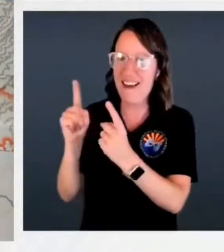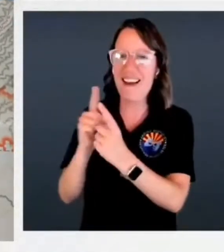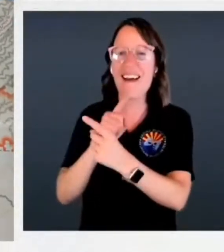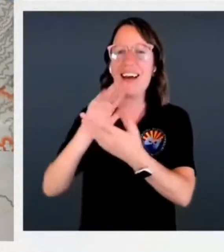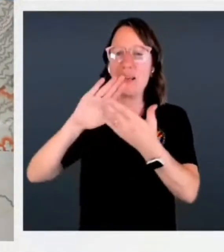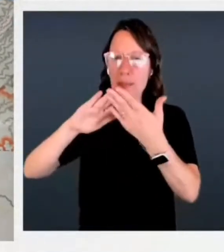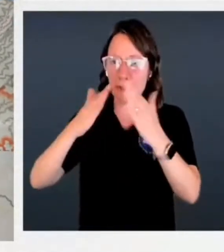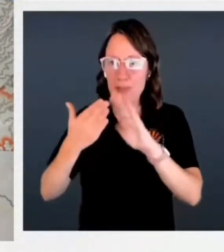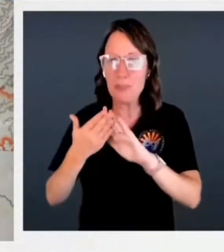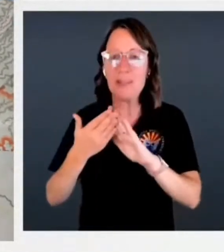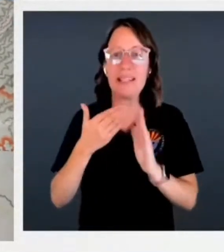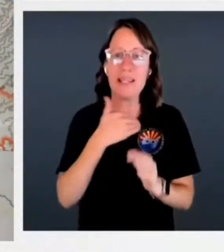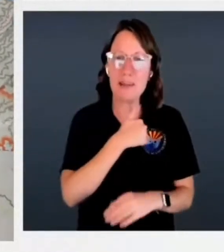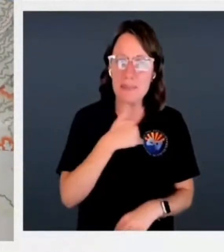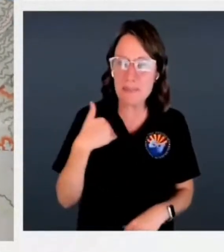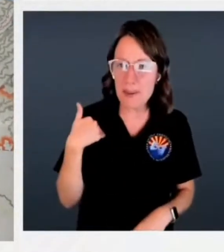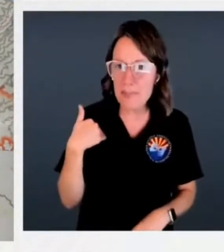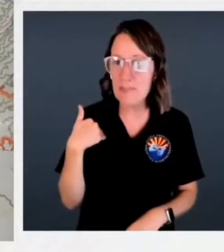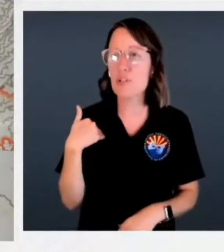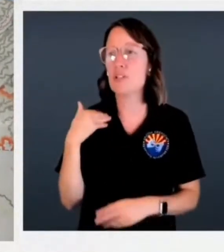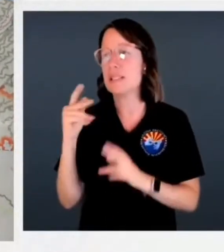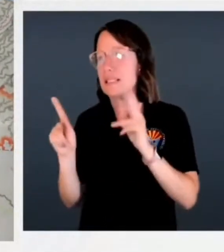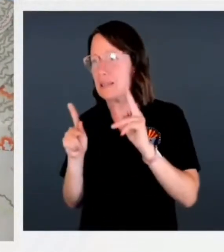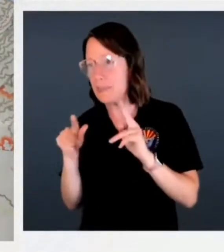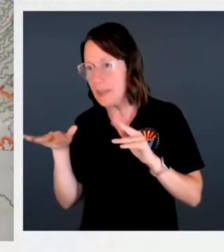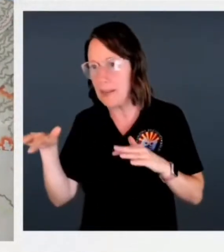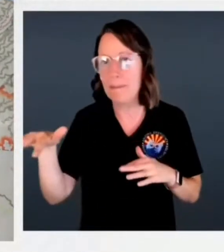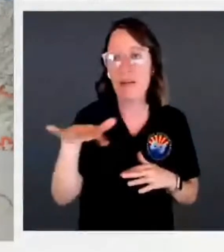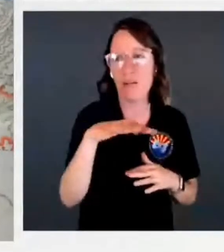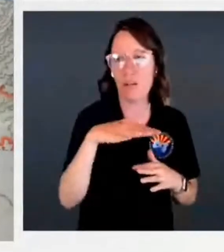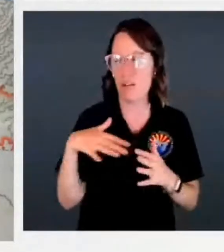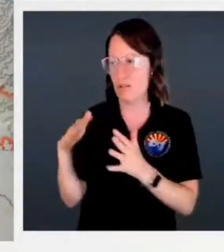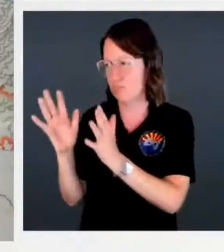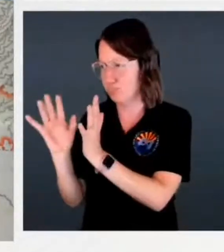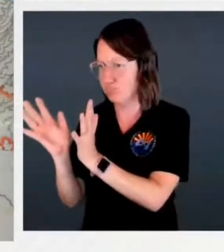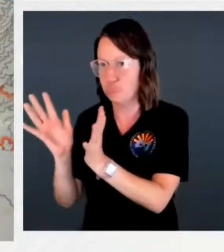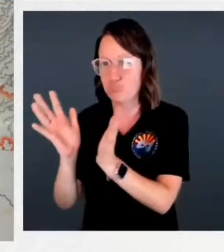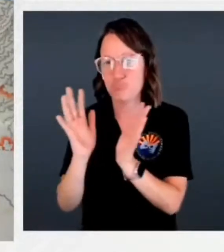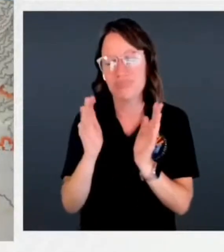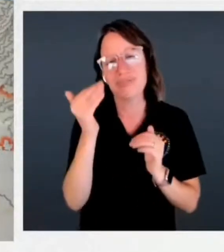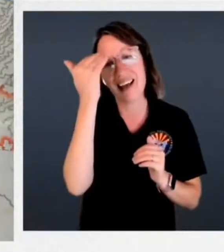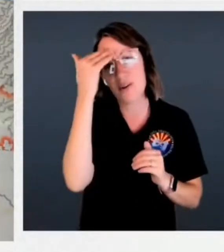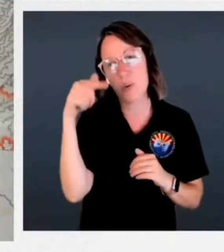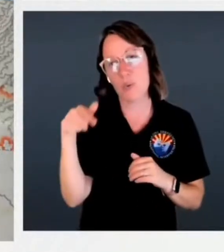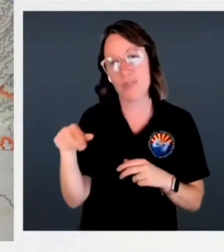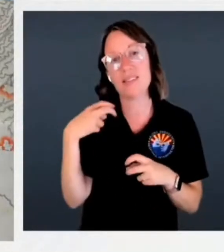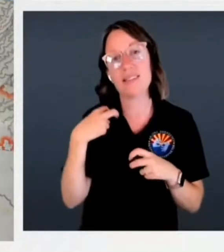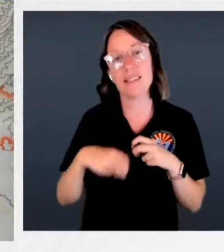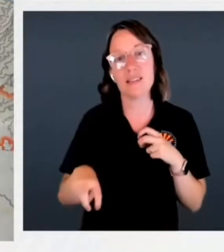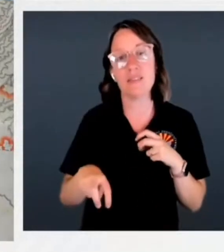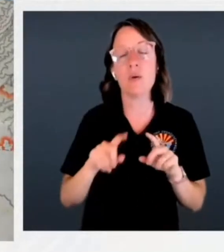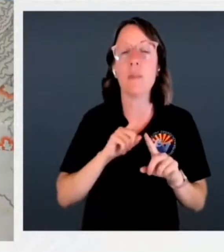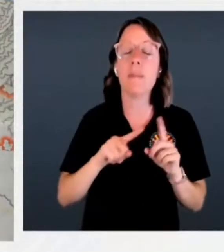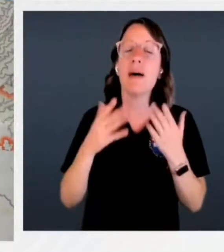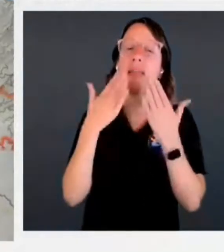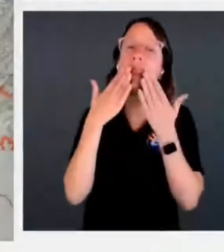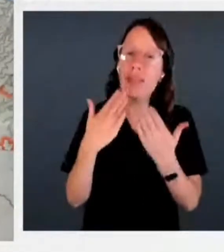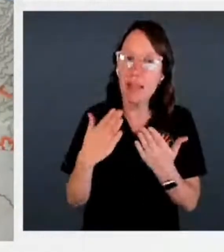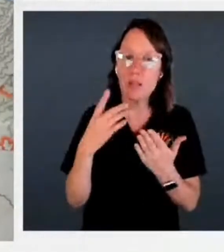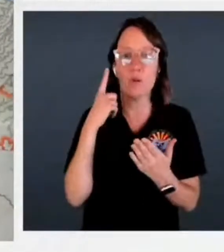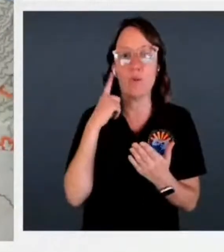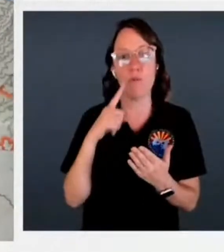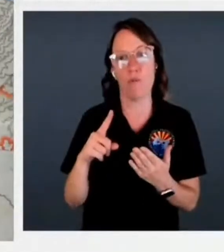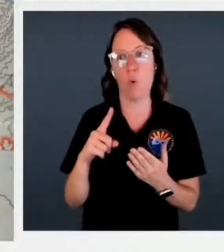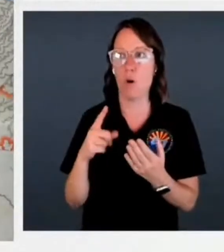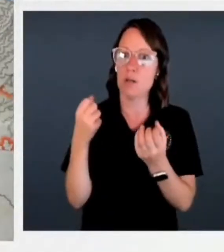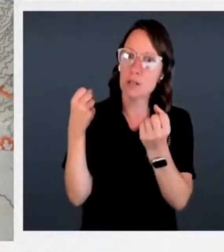folks these last week or so, and I know this is very difficult, but I just want to say thank you so much for supporting the responders. Thank